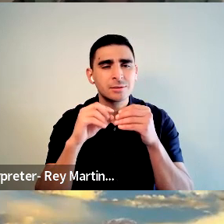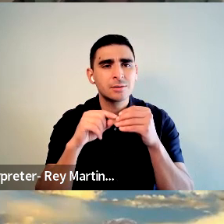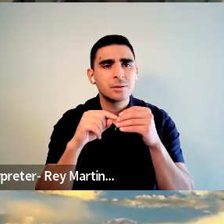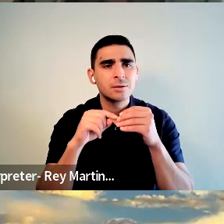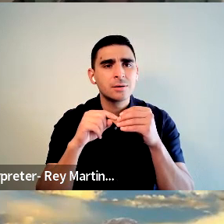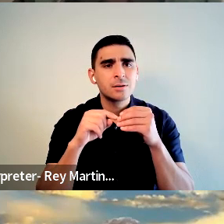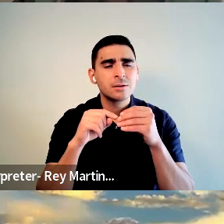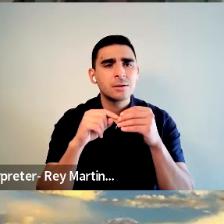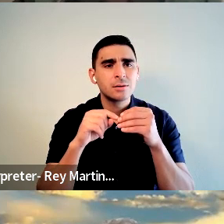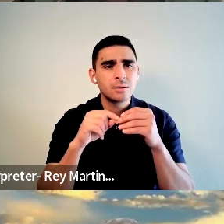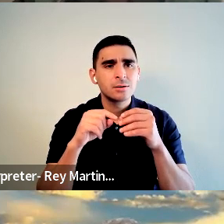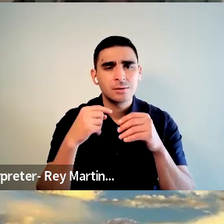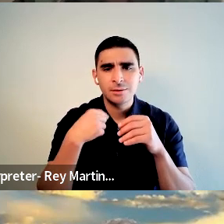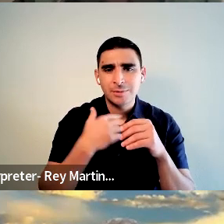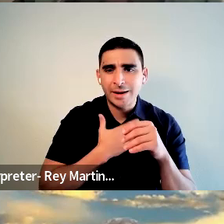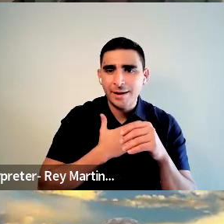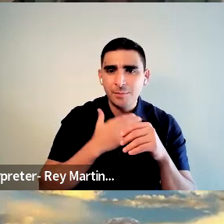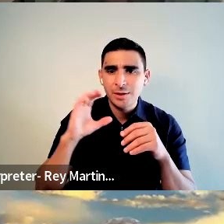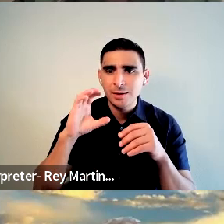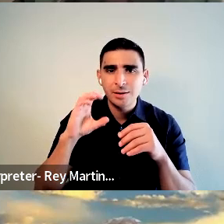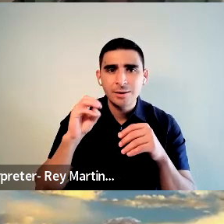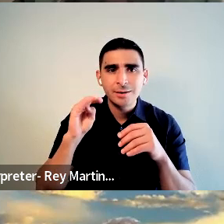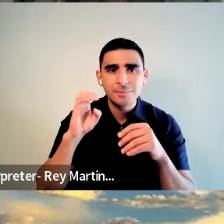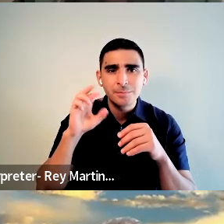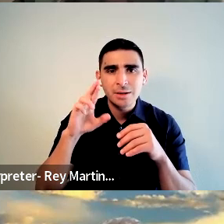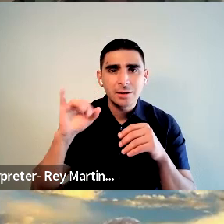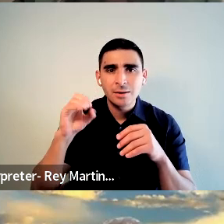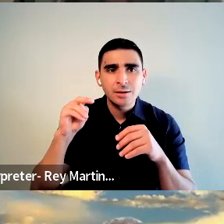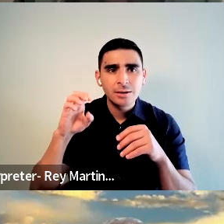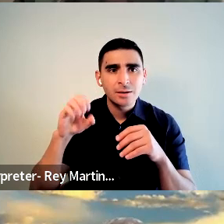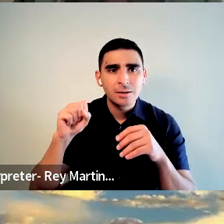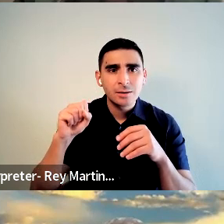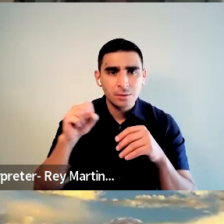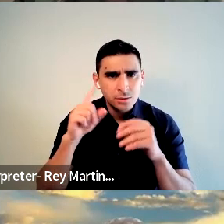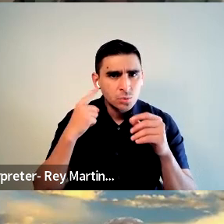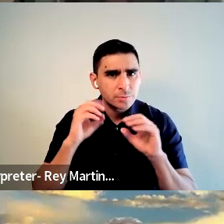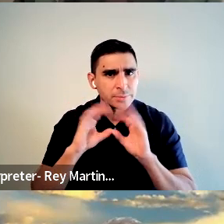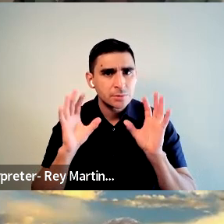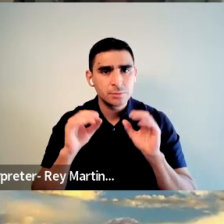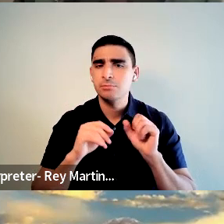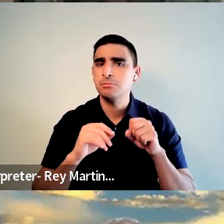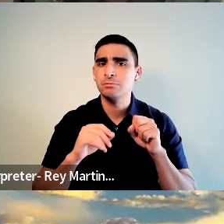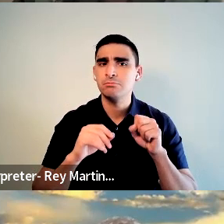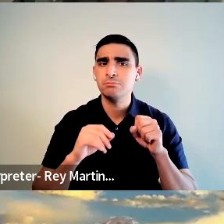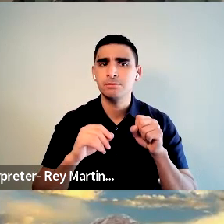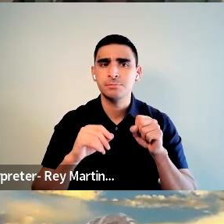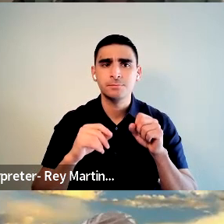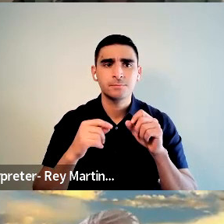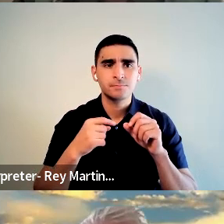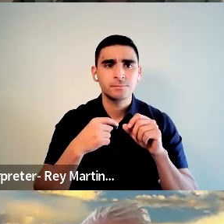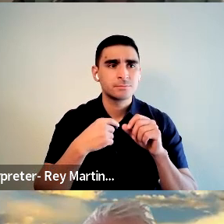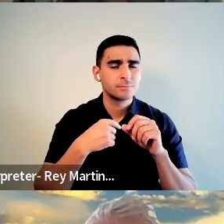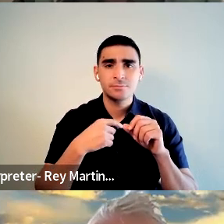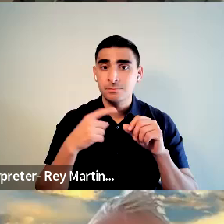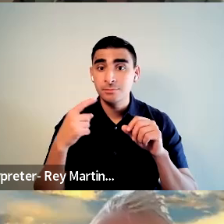so pleased that Commissioner Jones is here because I want to be sure. Can you all hear me? I am not on a. Yes, we